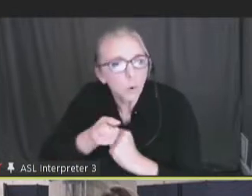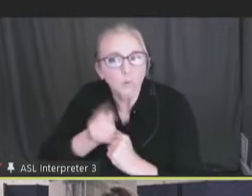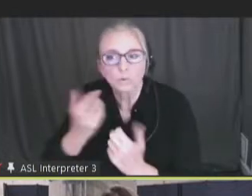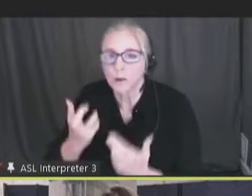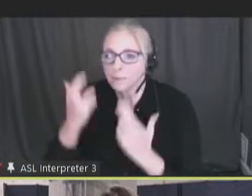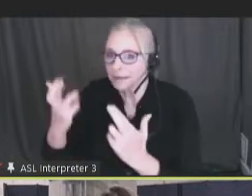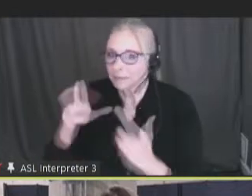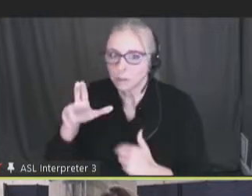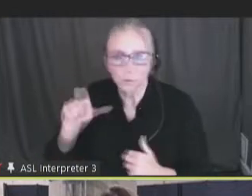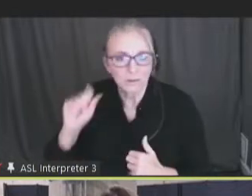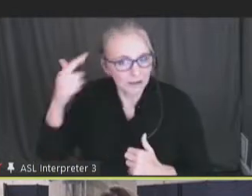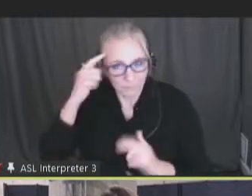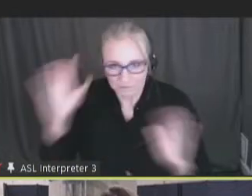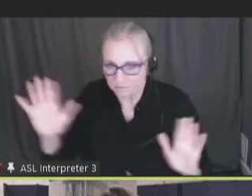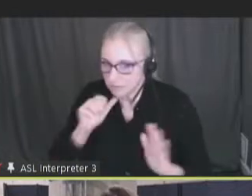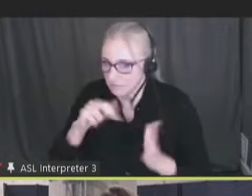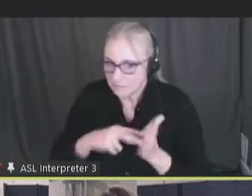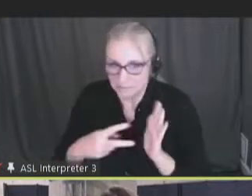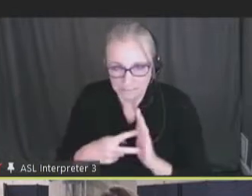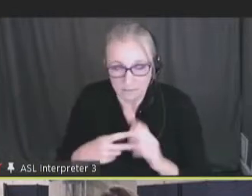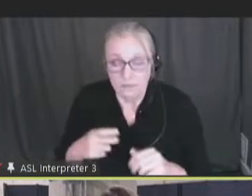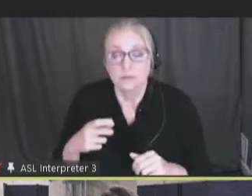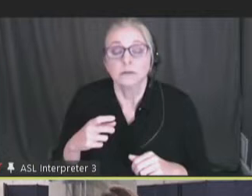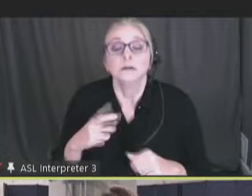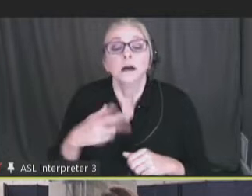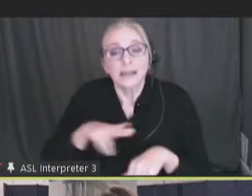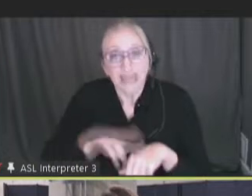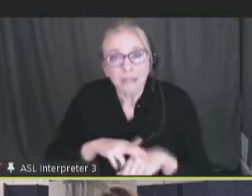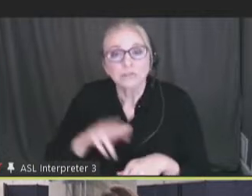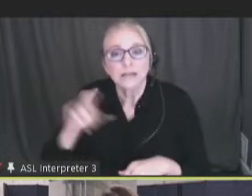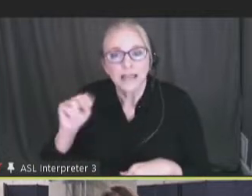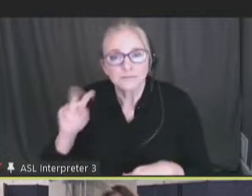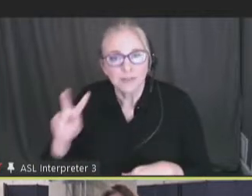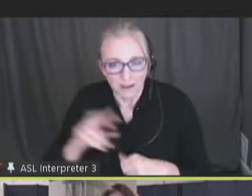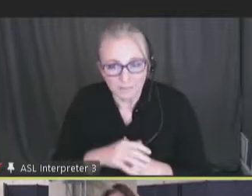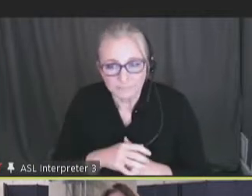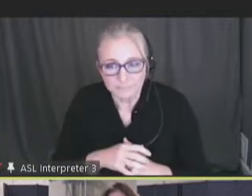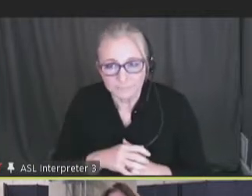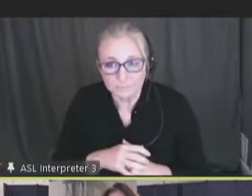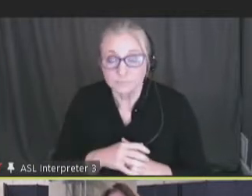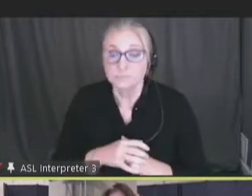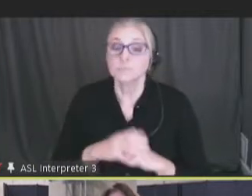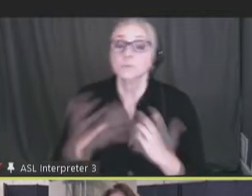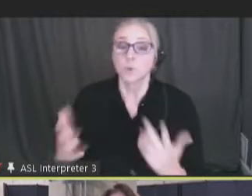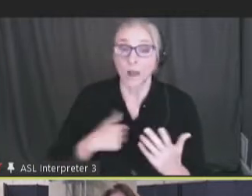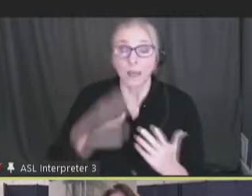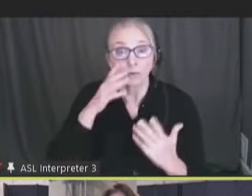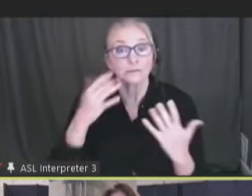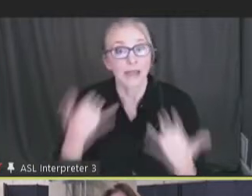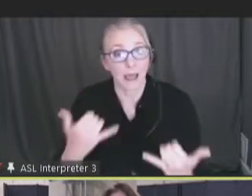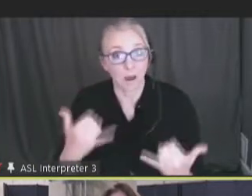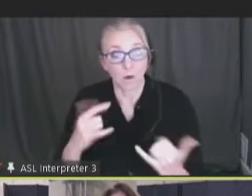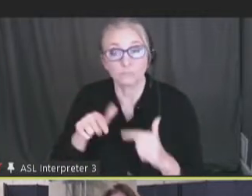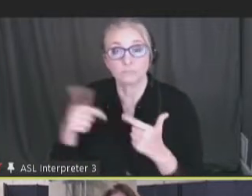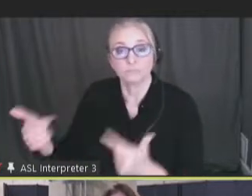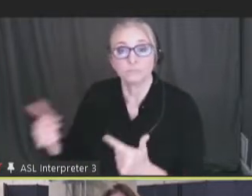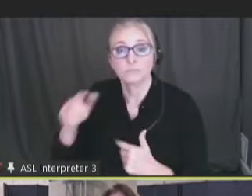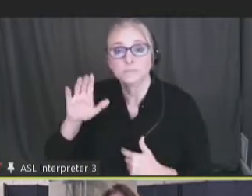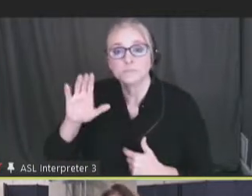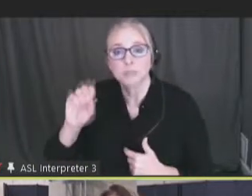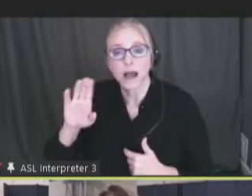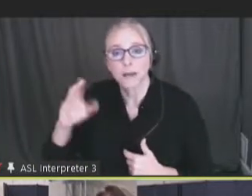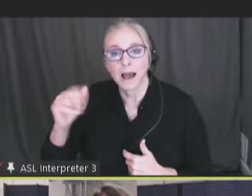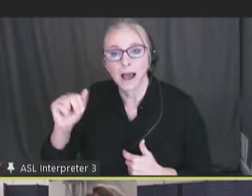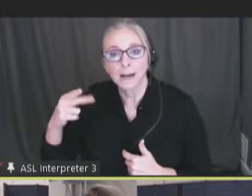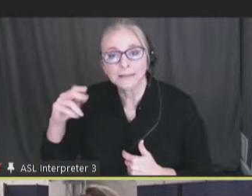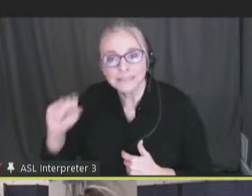government, the Department of Health and Human Services, or the National Vaccine Advisory Committee. So with that, I'm going to turn it over to Dr. Bob Hopkins, the chair of